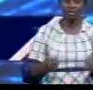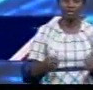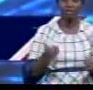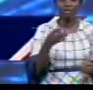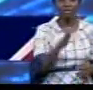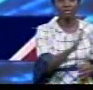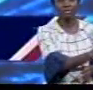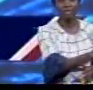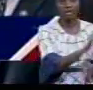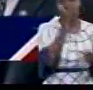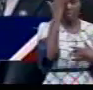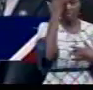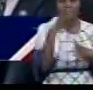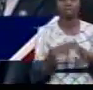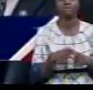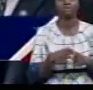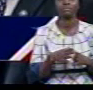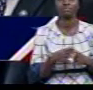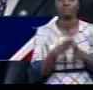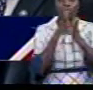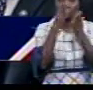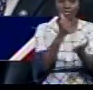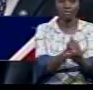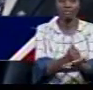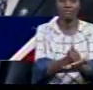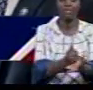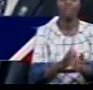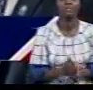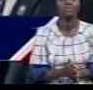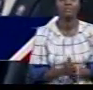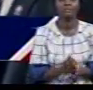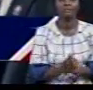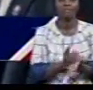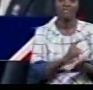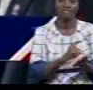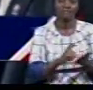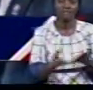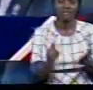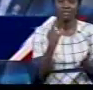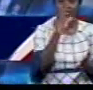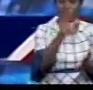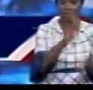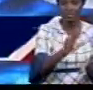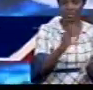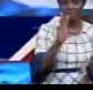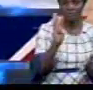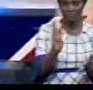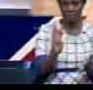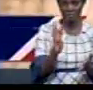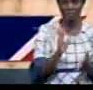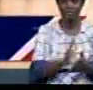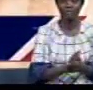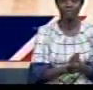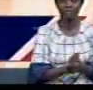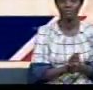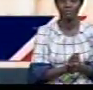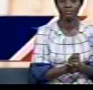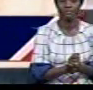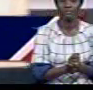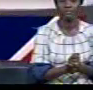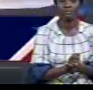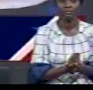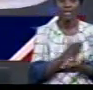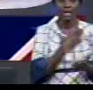Somebody say amen. Amen. Look at verse 34. In verse 34, and